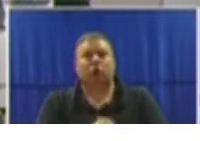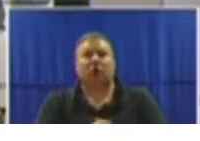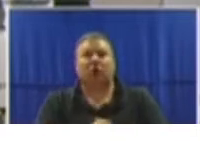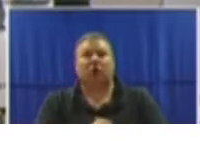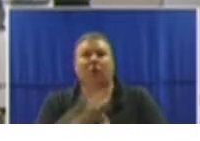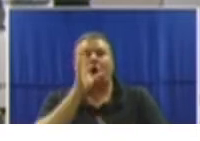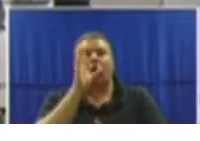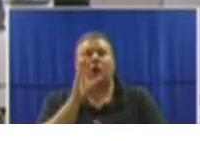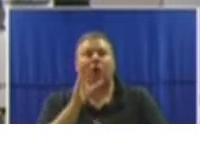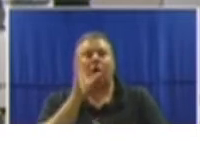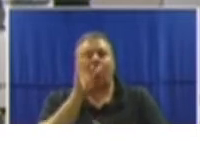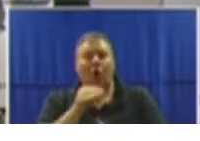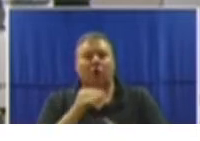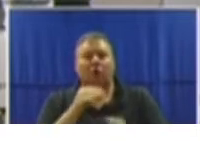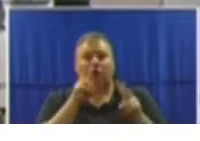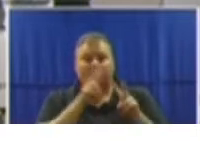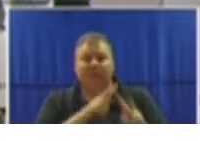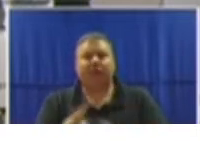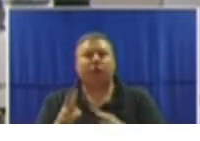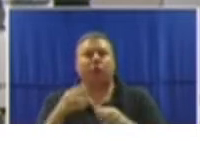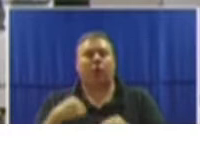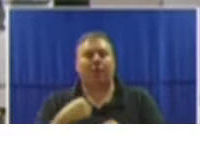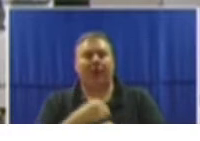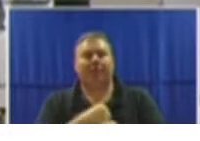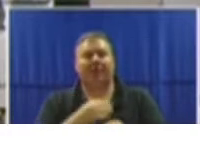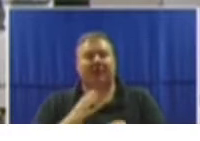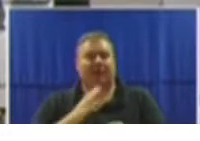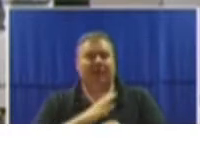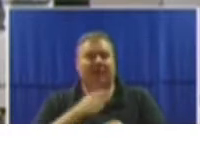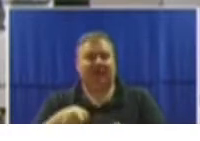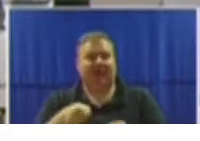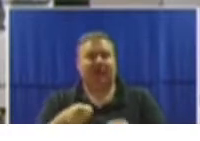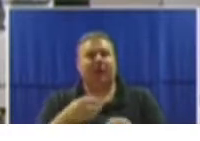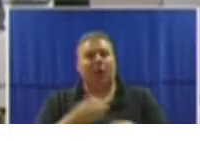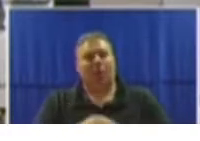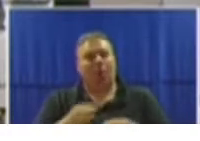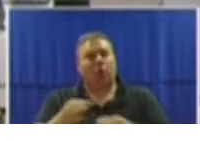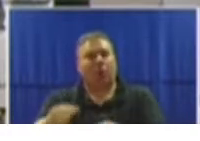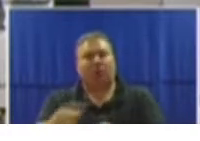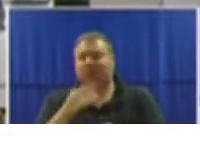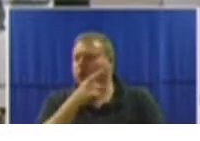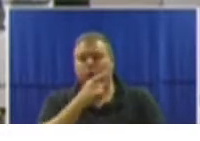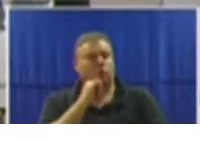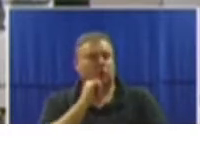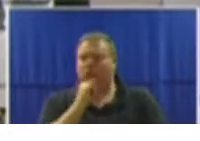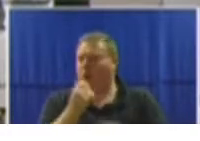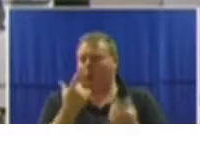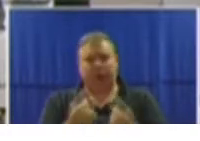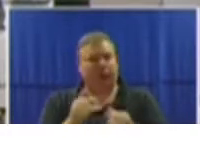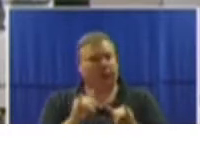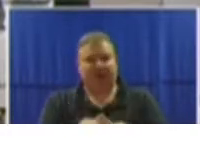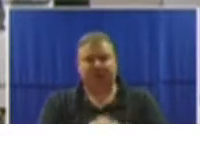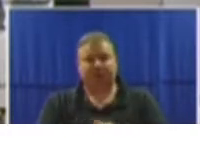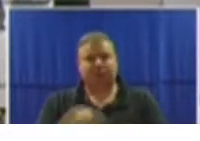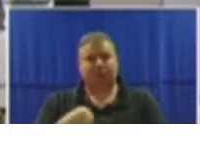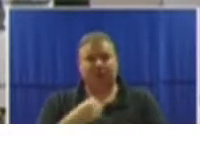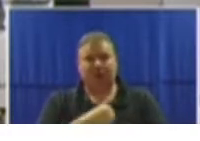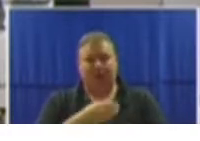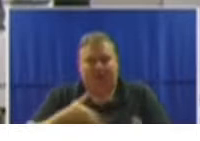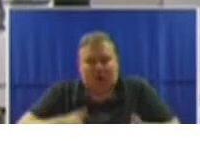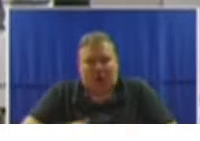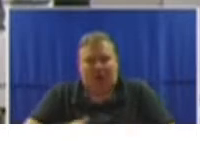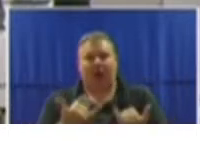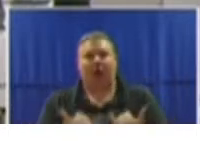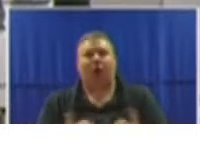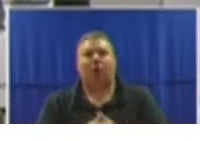to hear the views of the members of the committee in order to postpone. You did not do that. The members are here now. They could